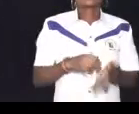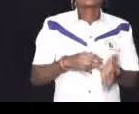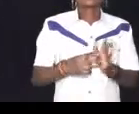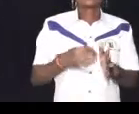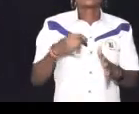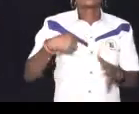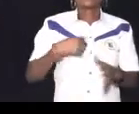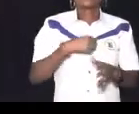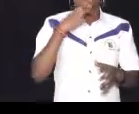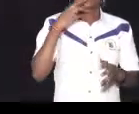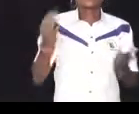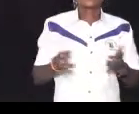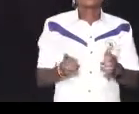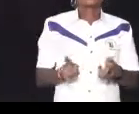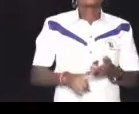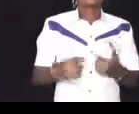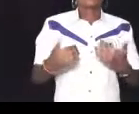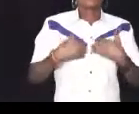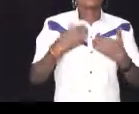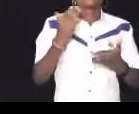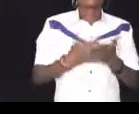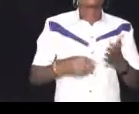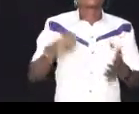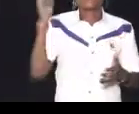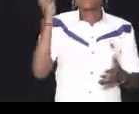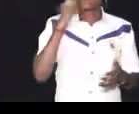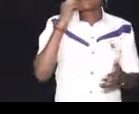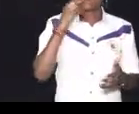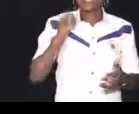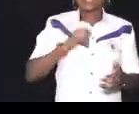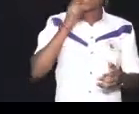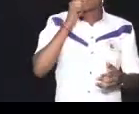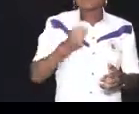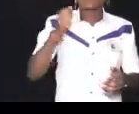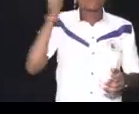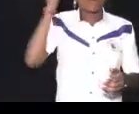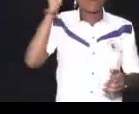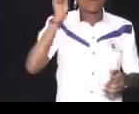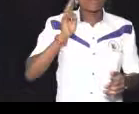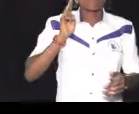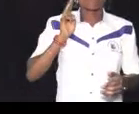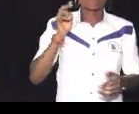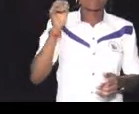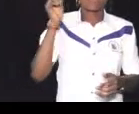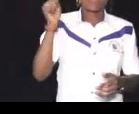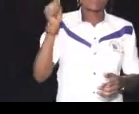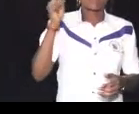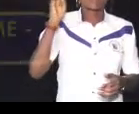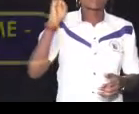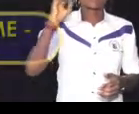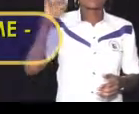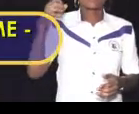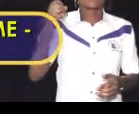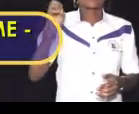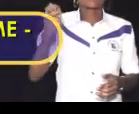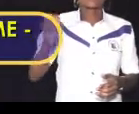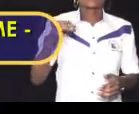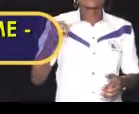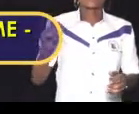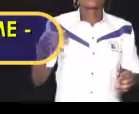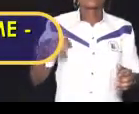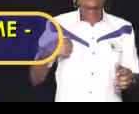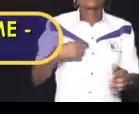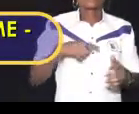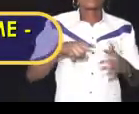to have some fun. Hi, I'm Uncle Agbaje. Today in mathematics, we will begin, as we always begin